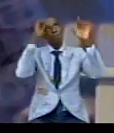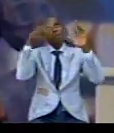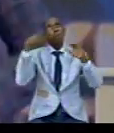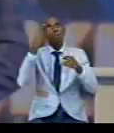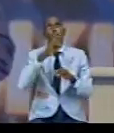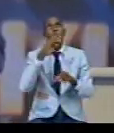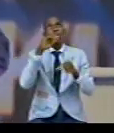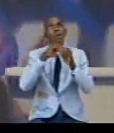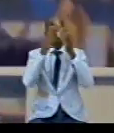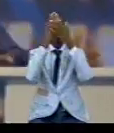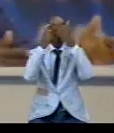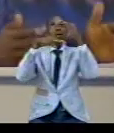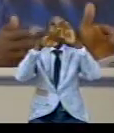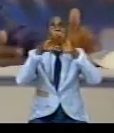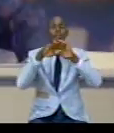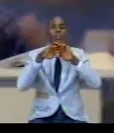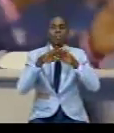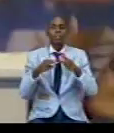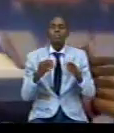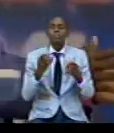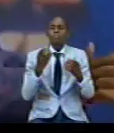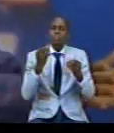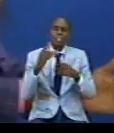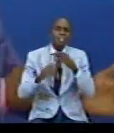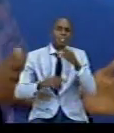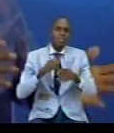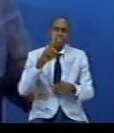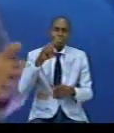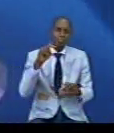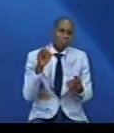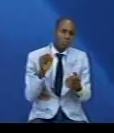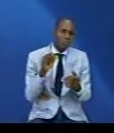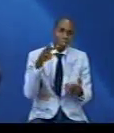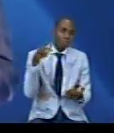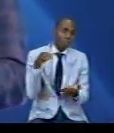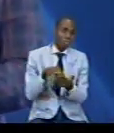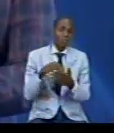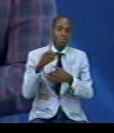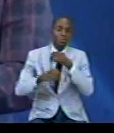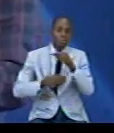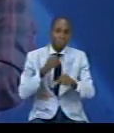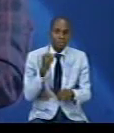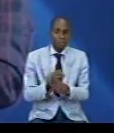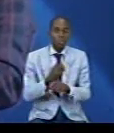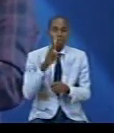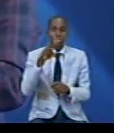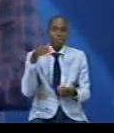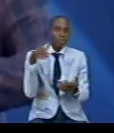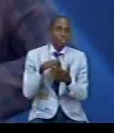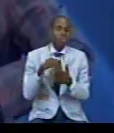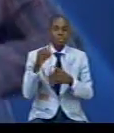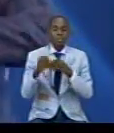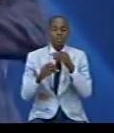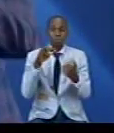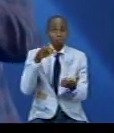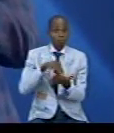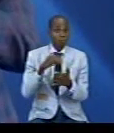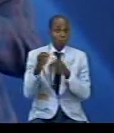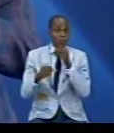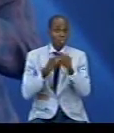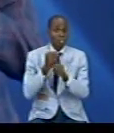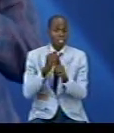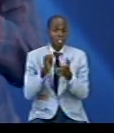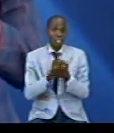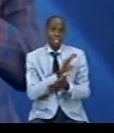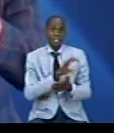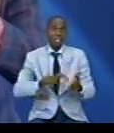heaven, after 1,000 years and 2,000 years that Christ had gone back to heaven, the Father